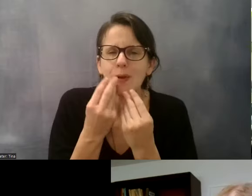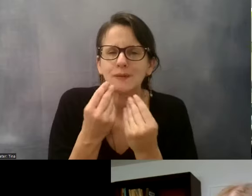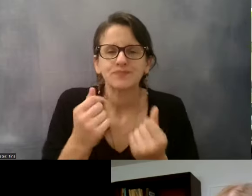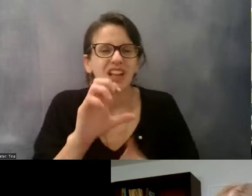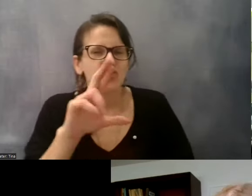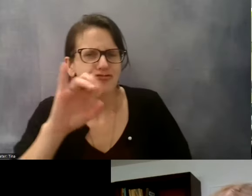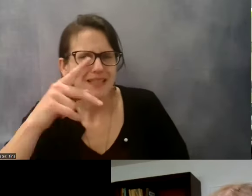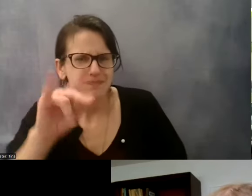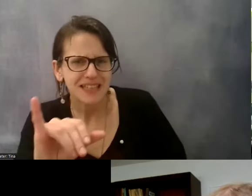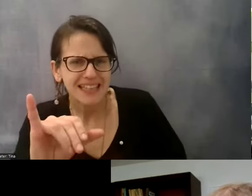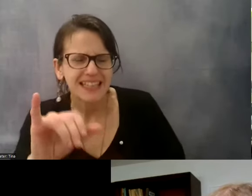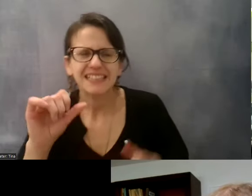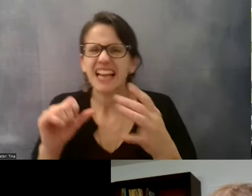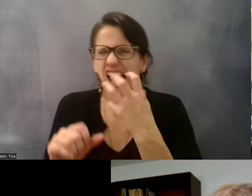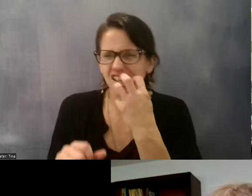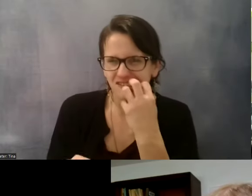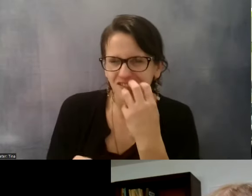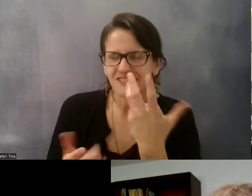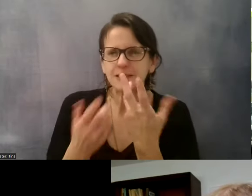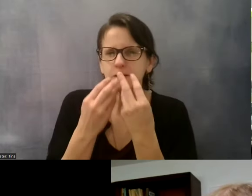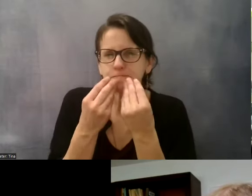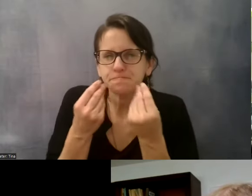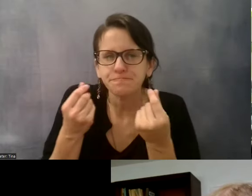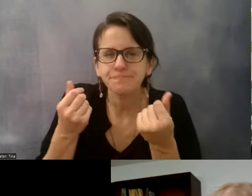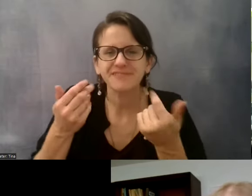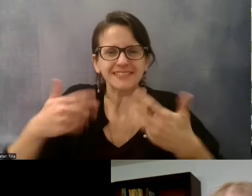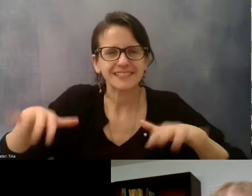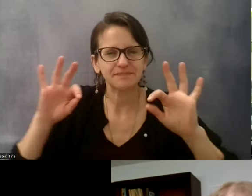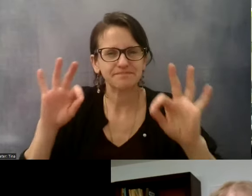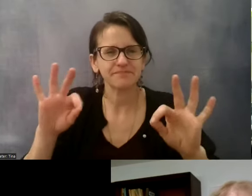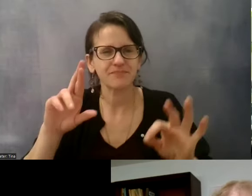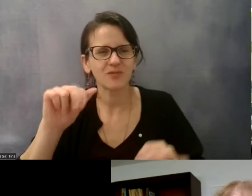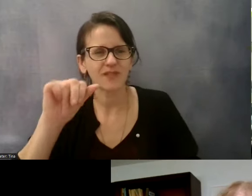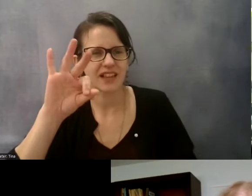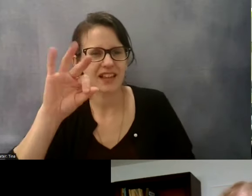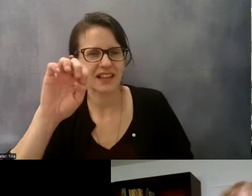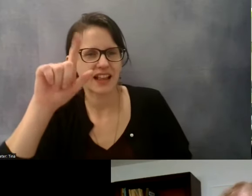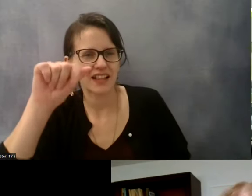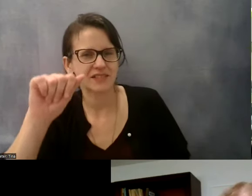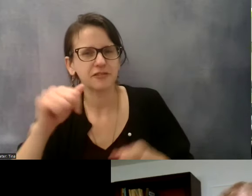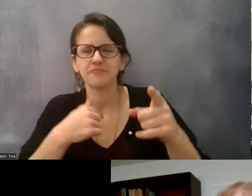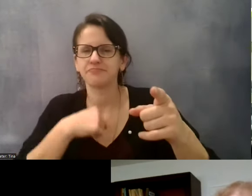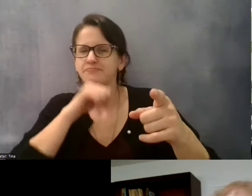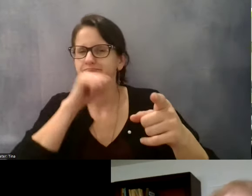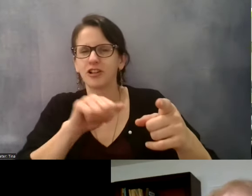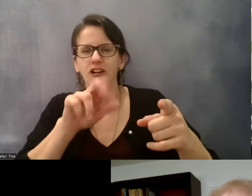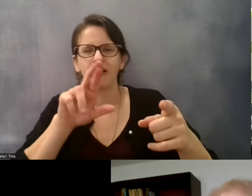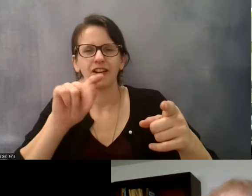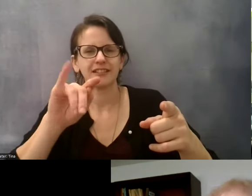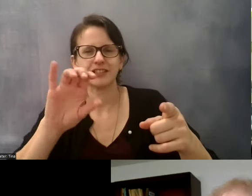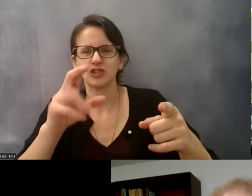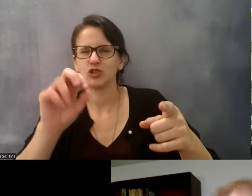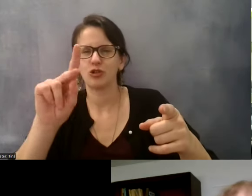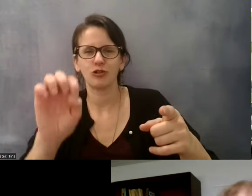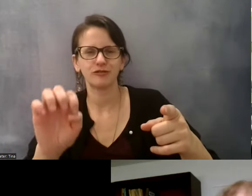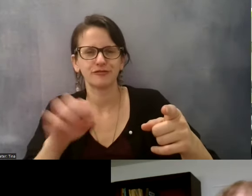at the same crunchy. time. Yes. Yeah, so Okay. good. How about you, Rafaela? I love artichokes. And Oh.